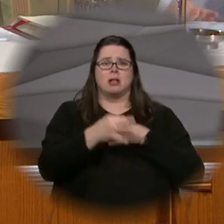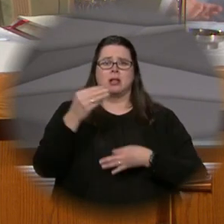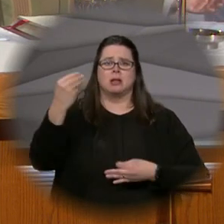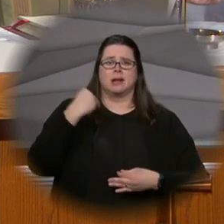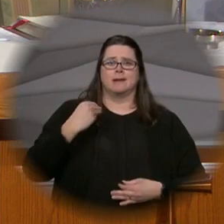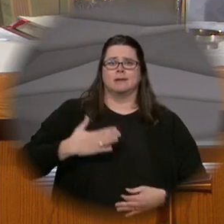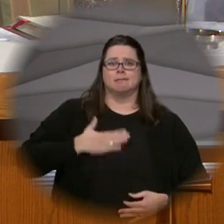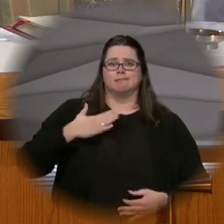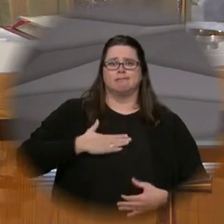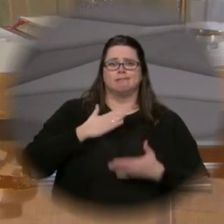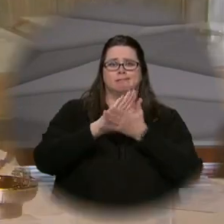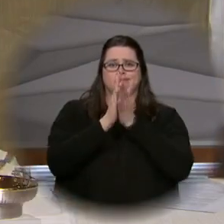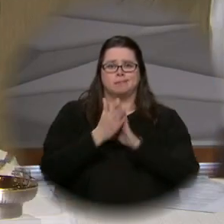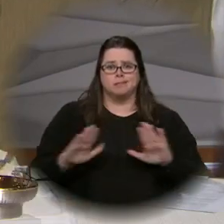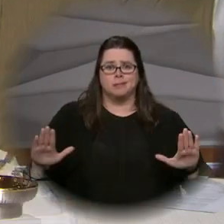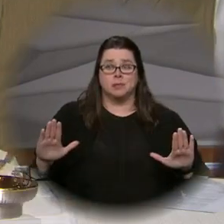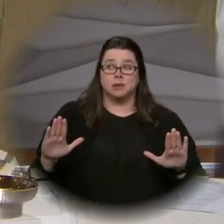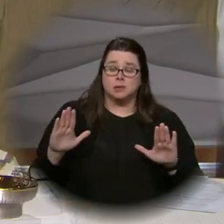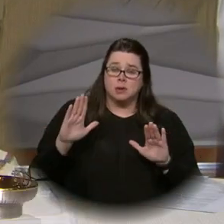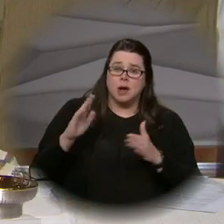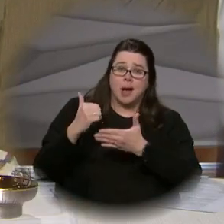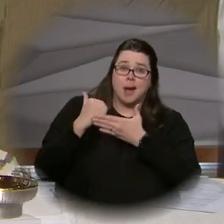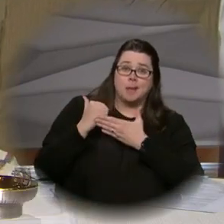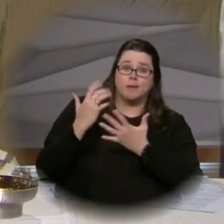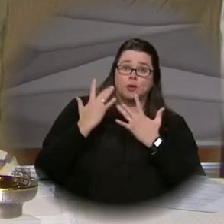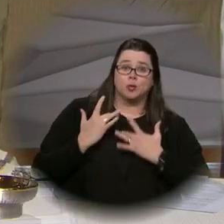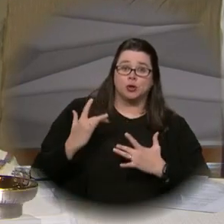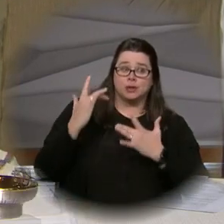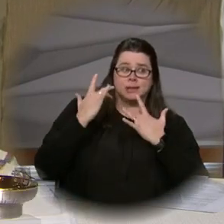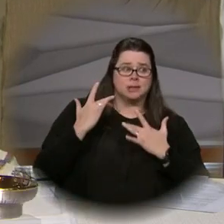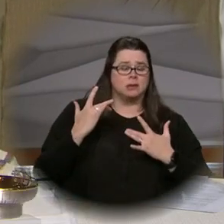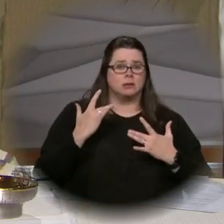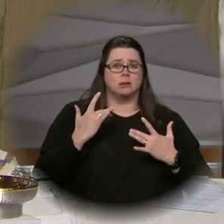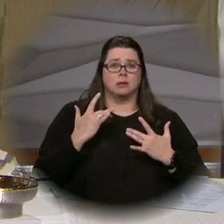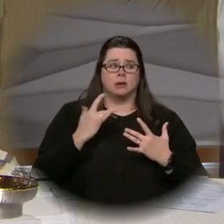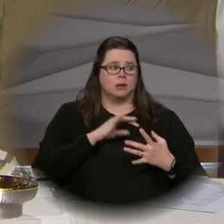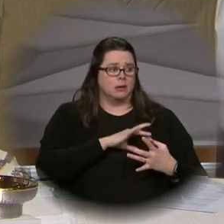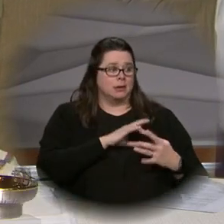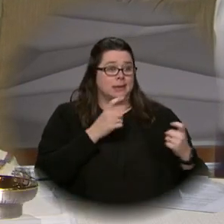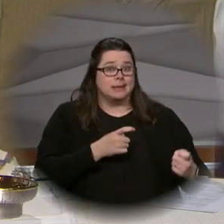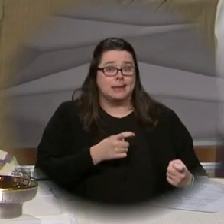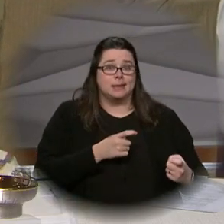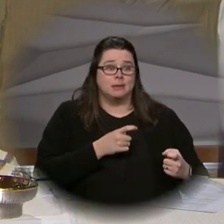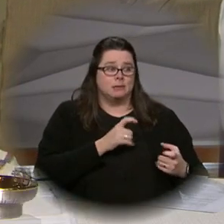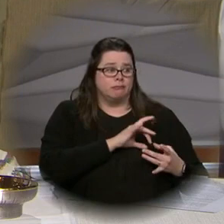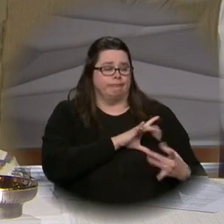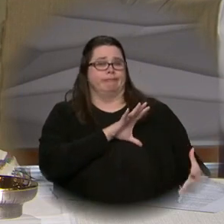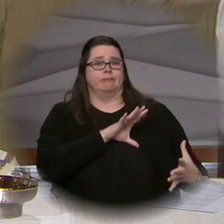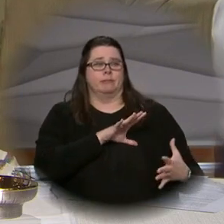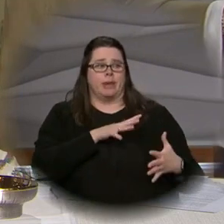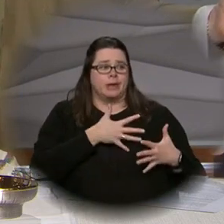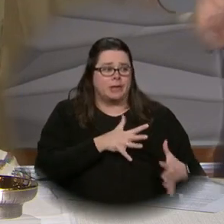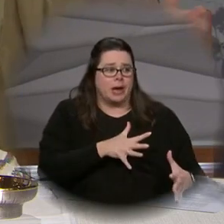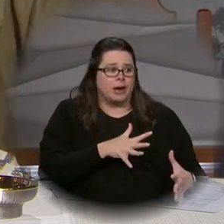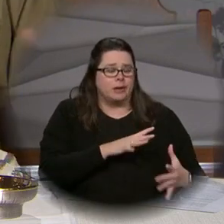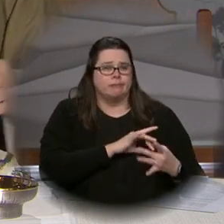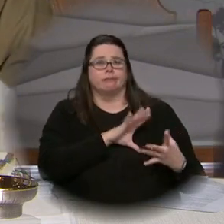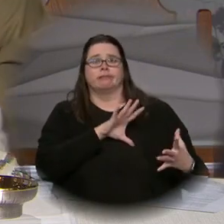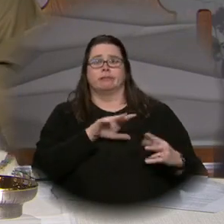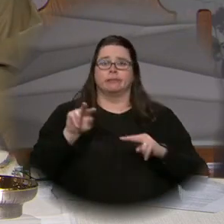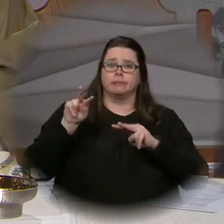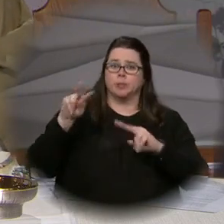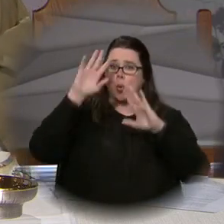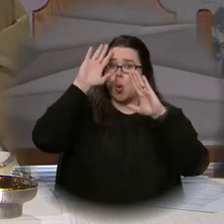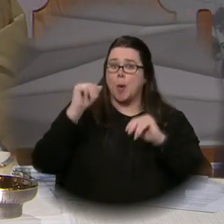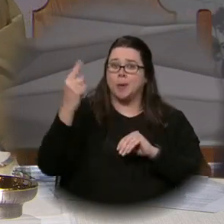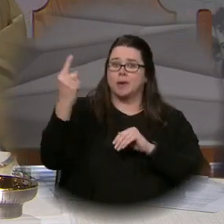graciously grant peace in our days, that by the help of your mercy, we may be always free from sin and safe from all distress, as we await the